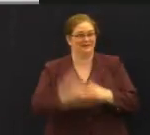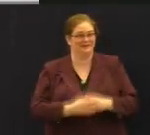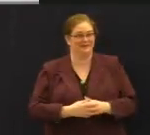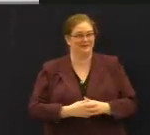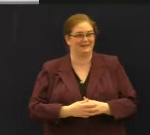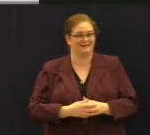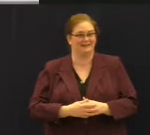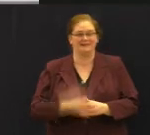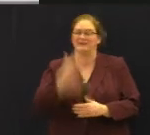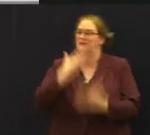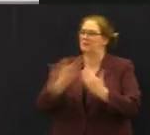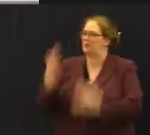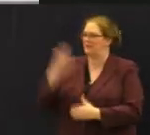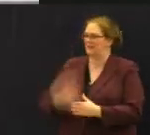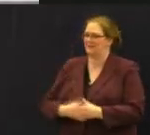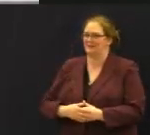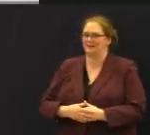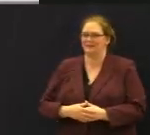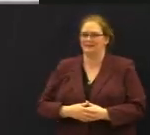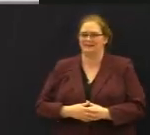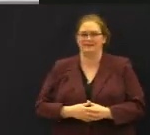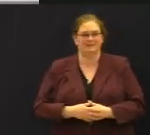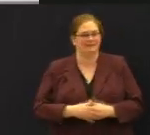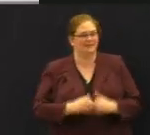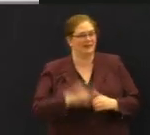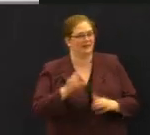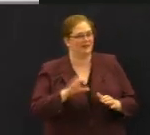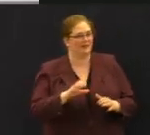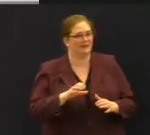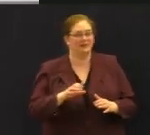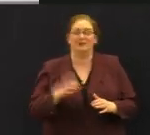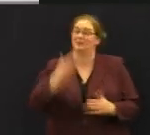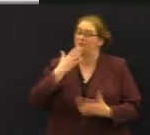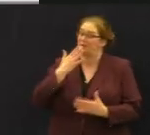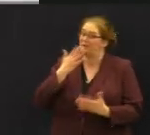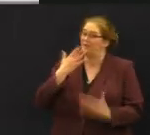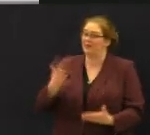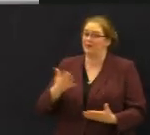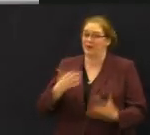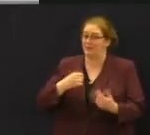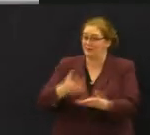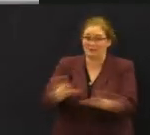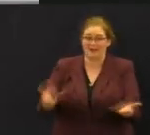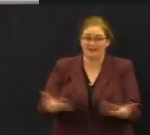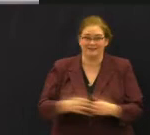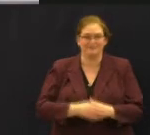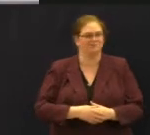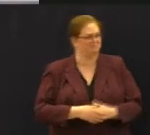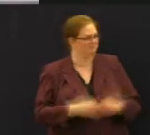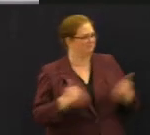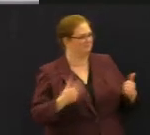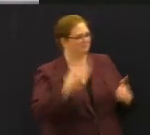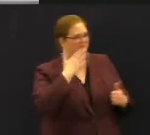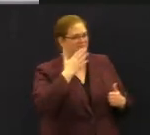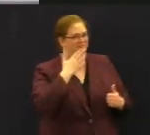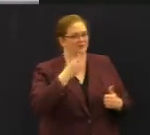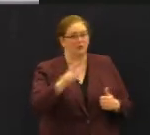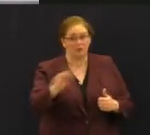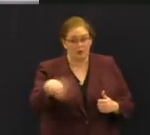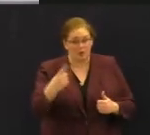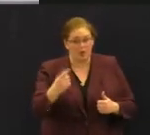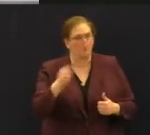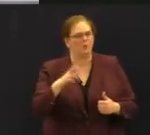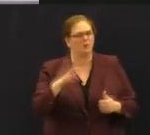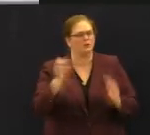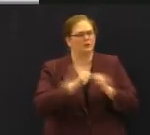Hi, Pat. How are you? Good, thank you. How about you? Good, thank you. Are you by yourself, or